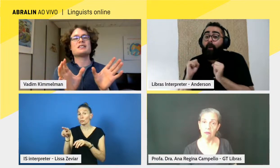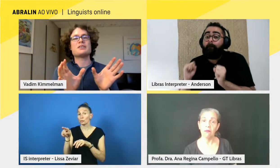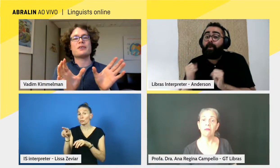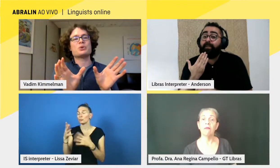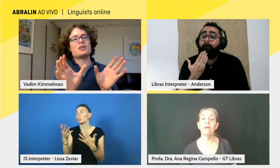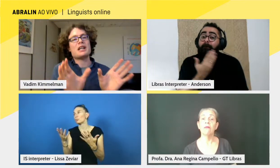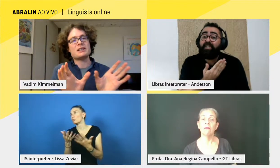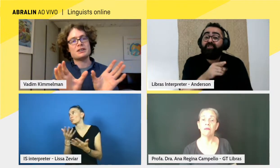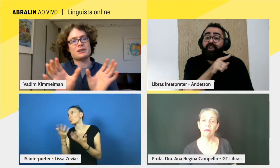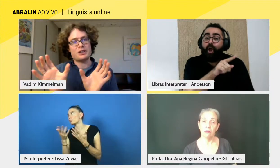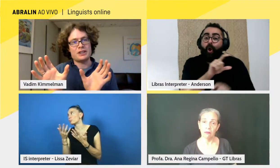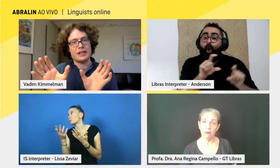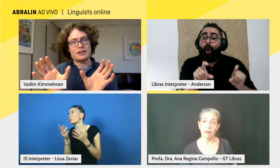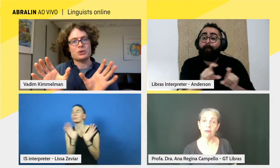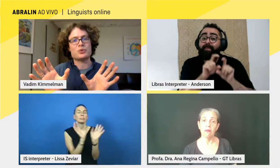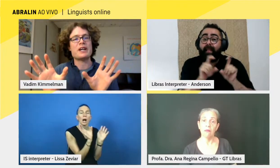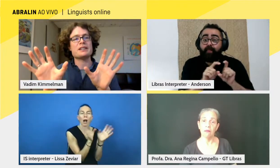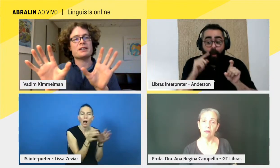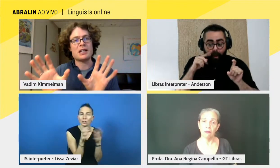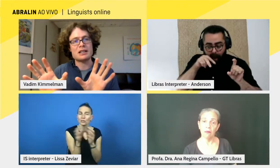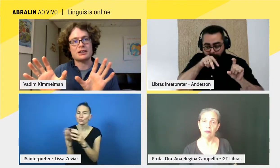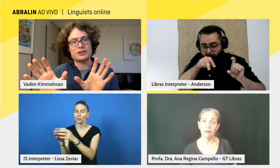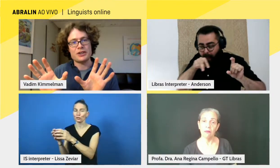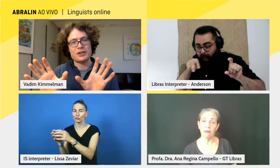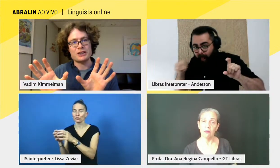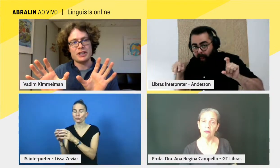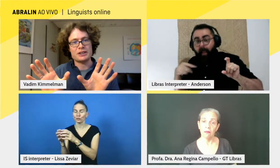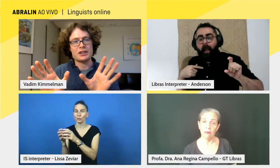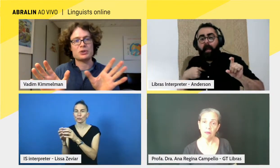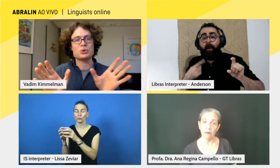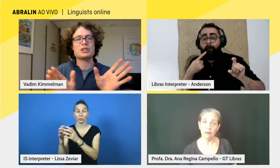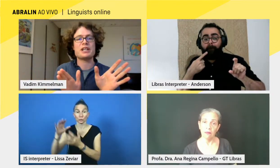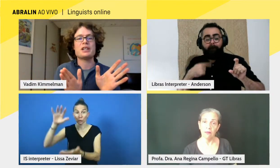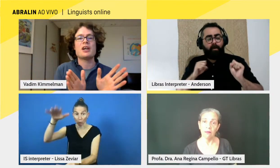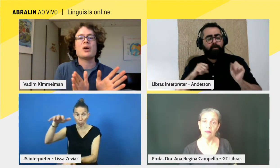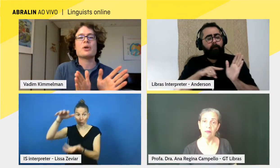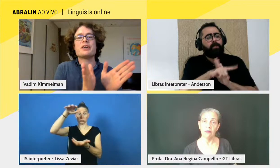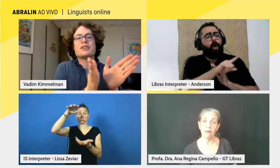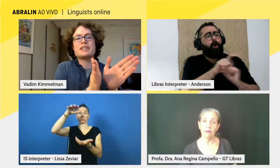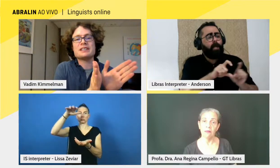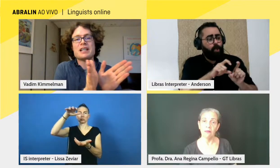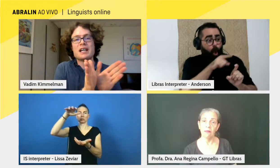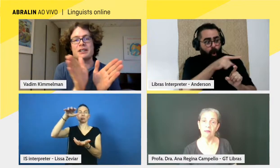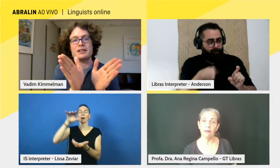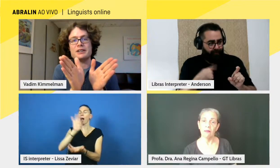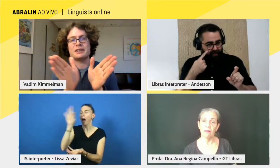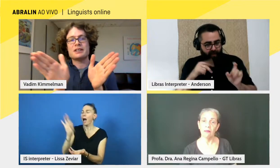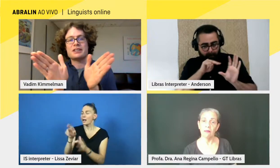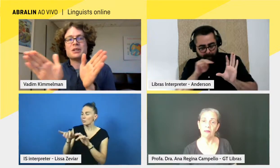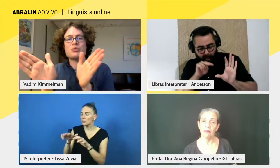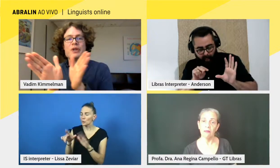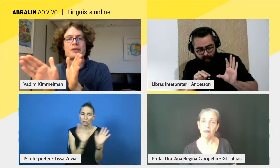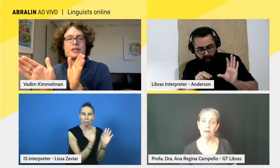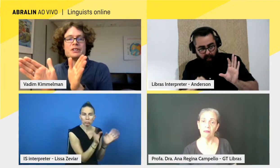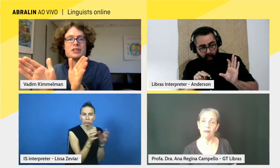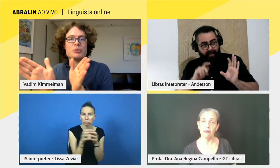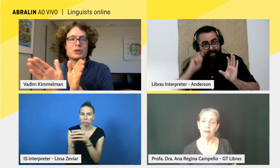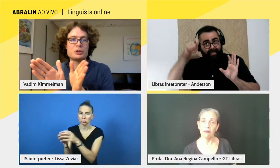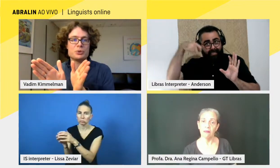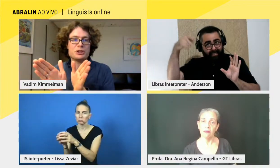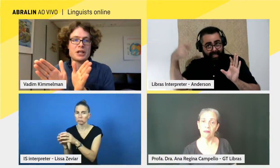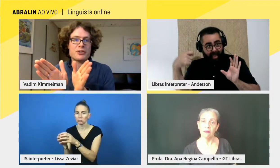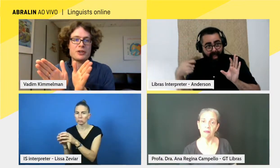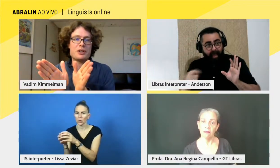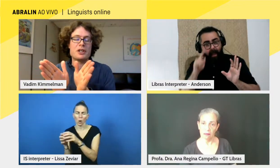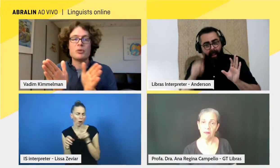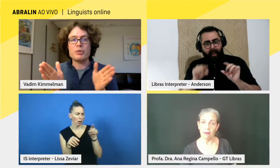to classify, to cluster the data, to find clusters in the data, to say, okay, these signers seem very